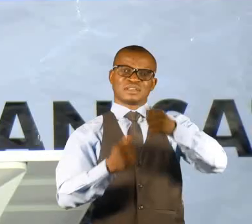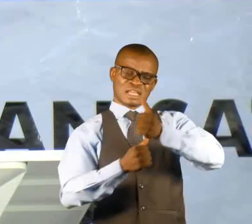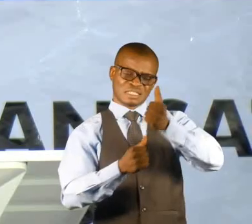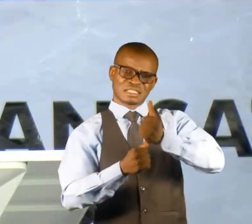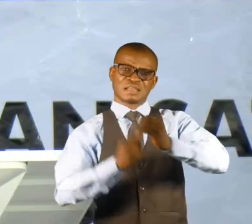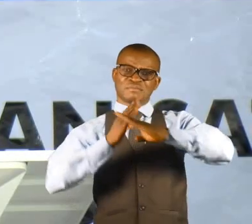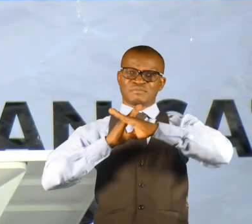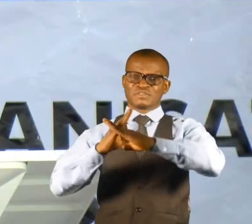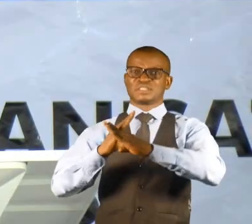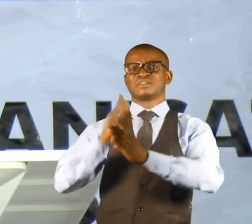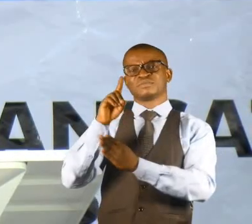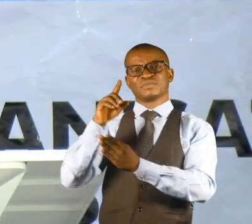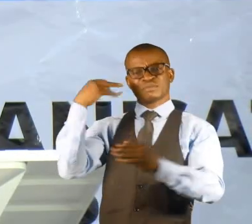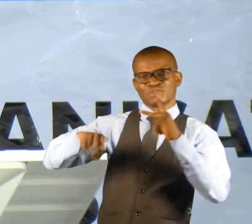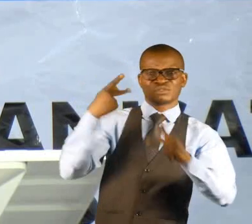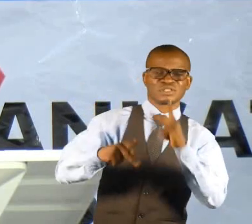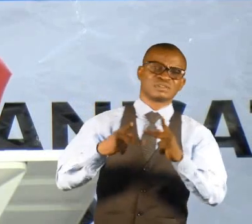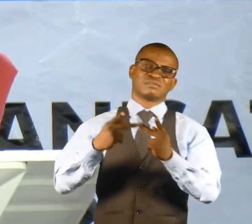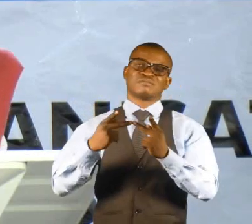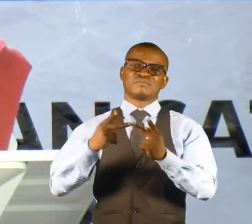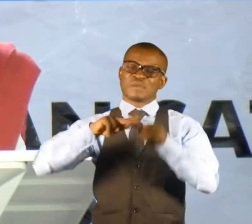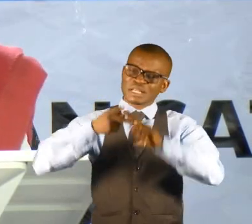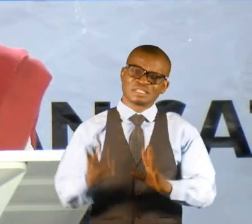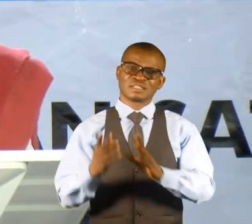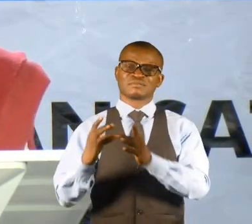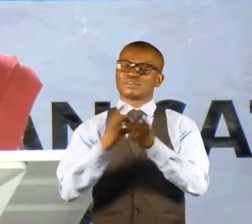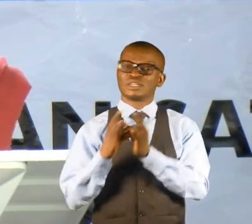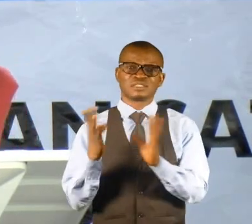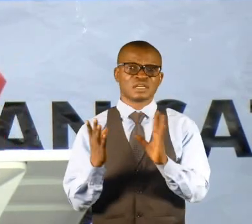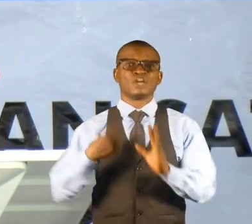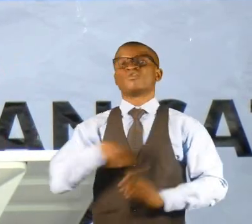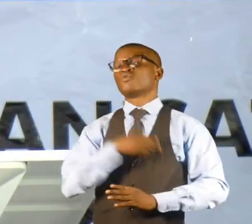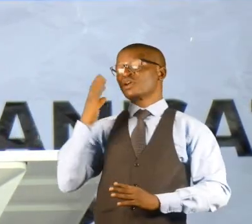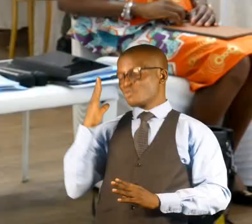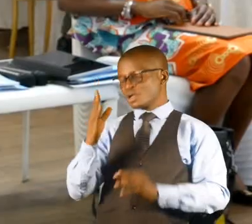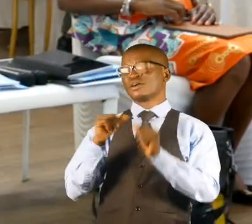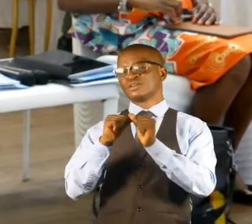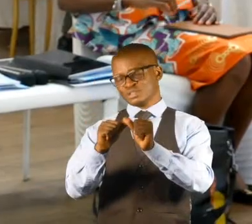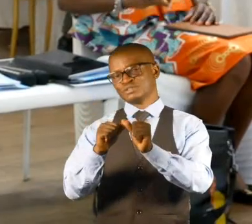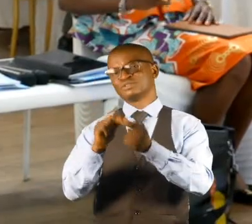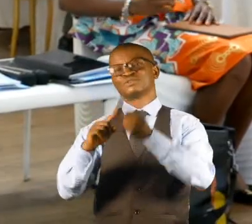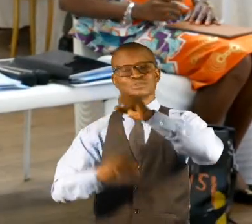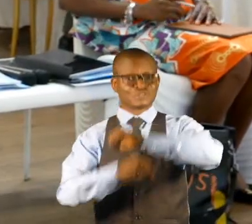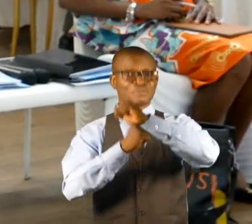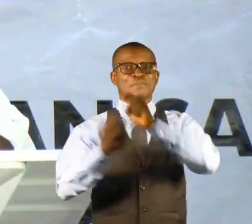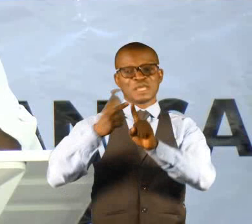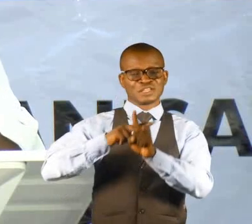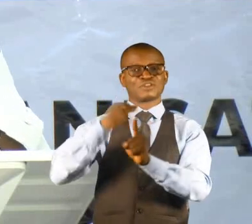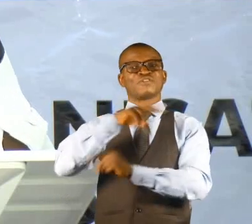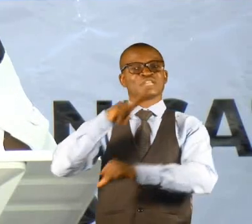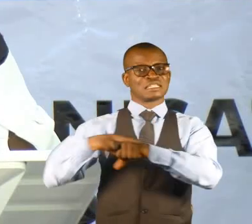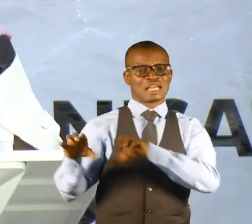protection and assistance, prevention, data, prosecution, partnerships, and coordination. We will continue as IOM to support